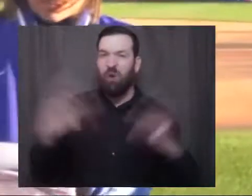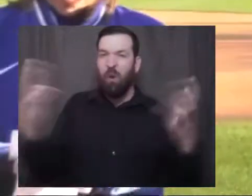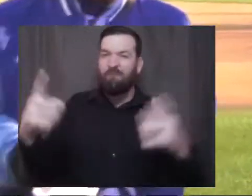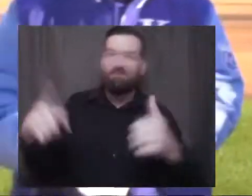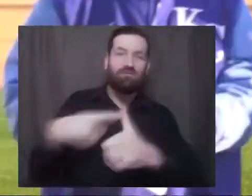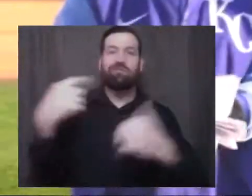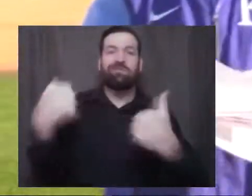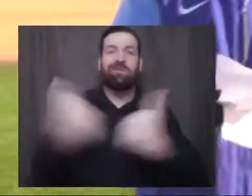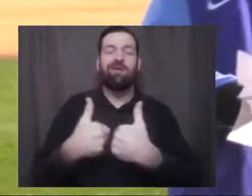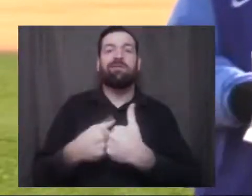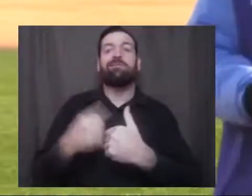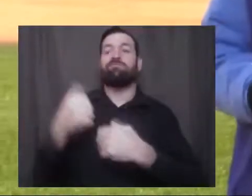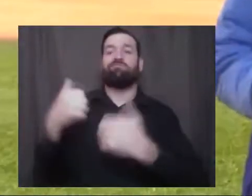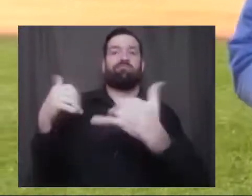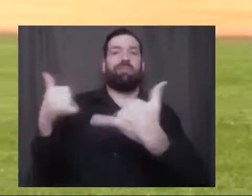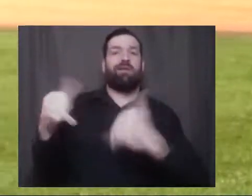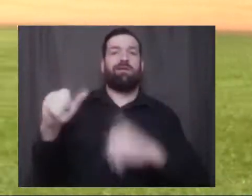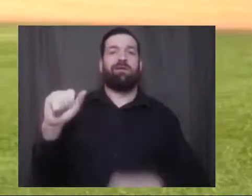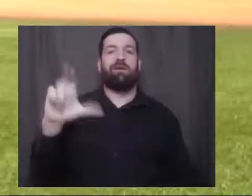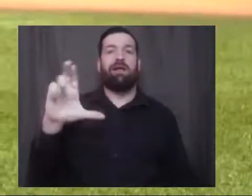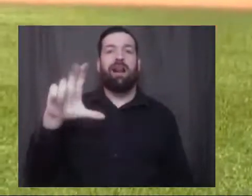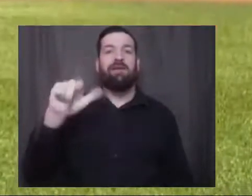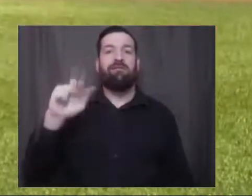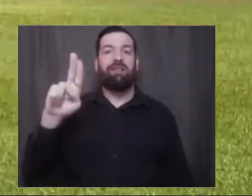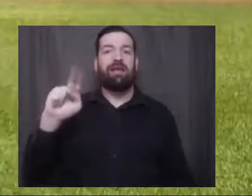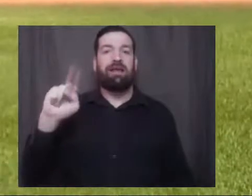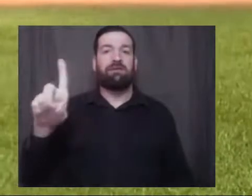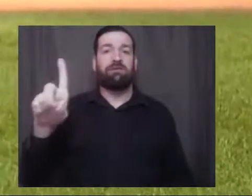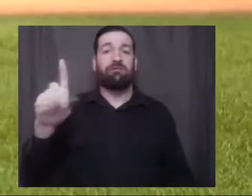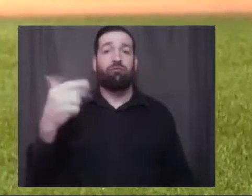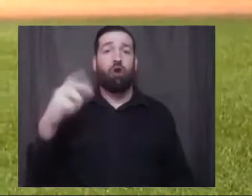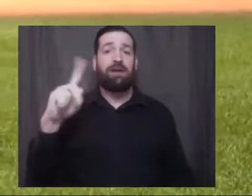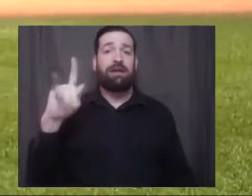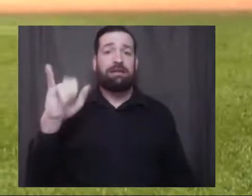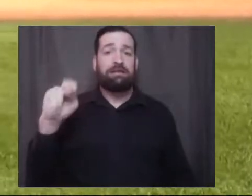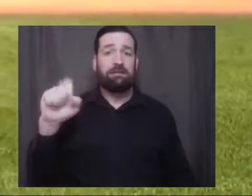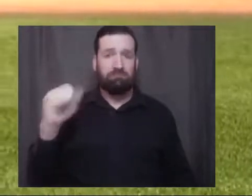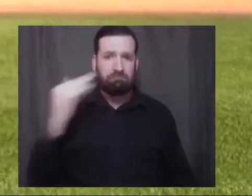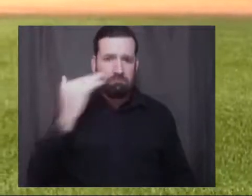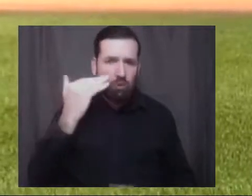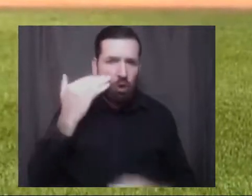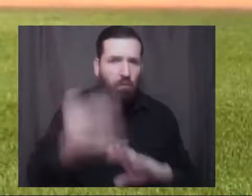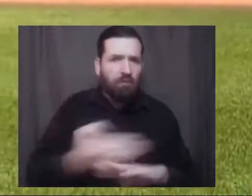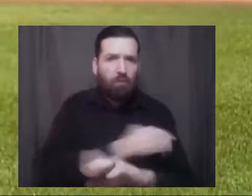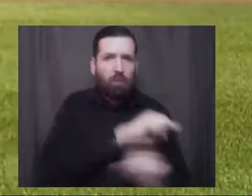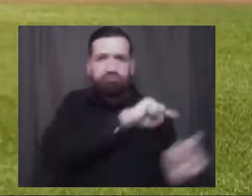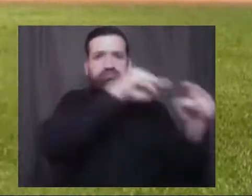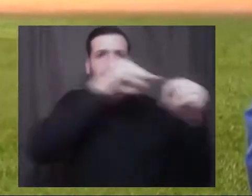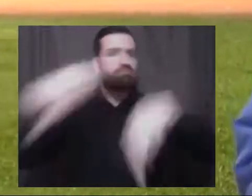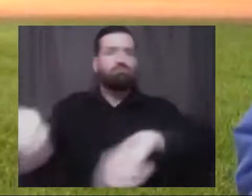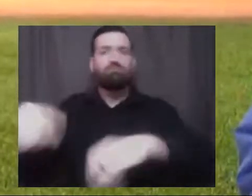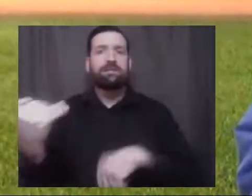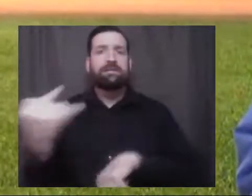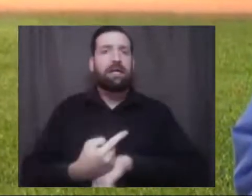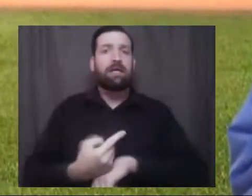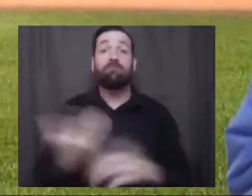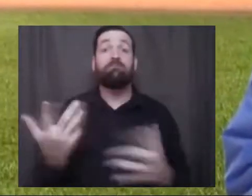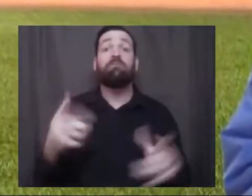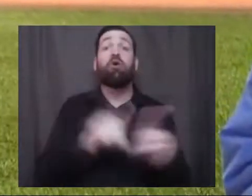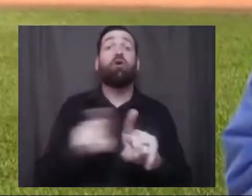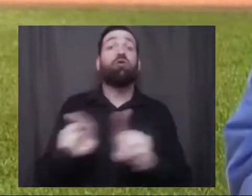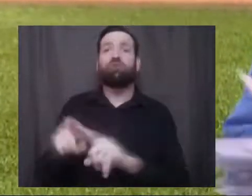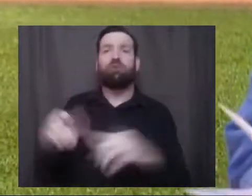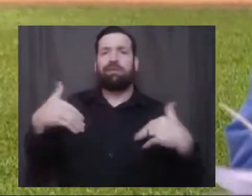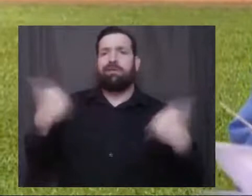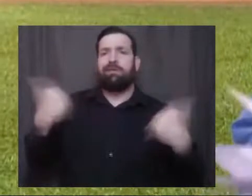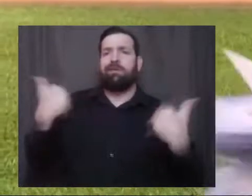at 3 o'clock. Today, what you need to know ahead of heading out here to the stadium. Also, what young athletes can learn